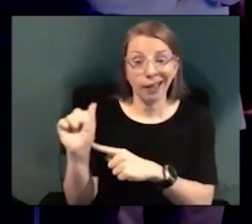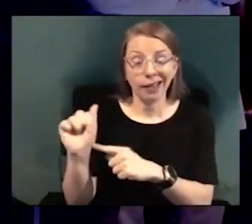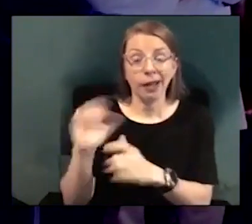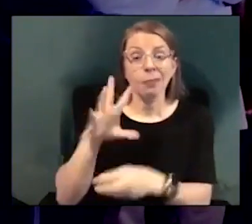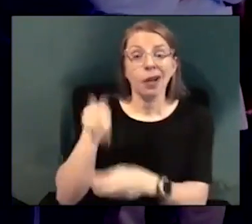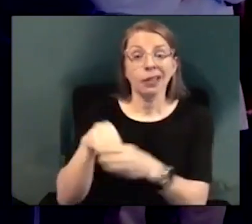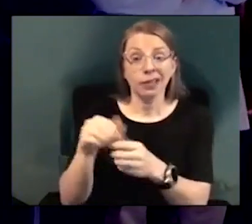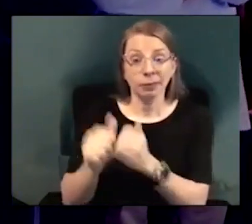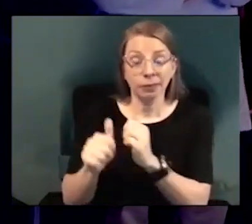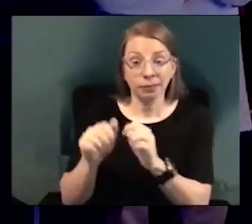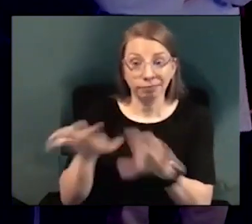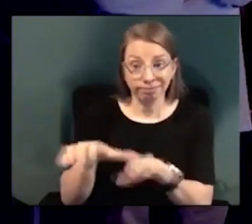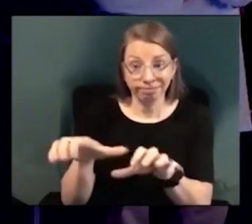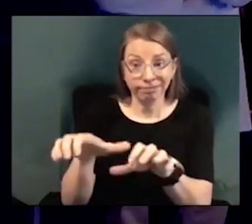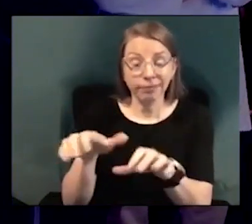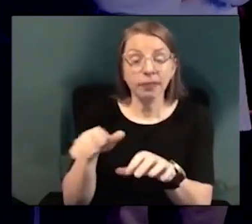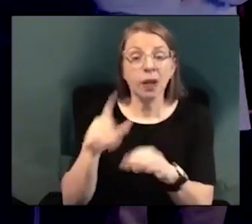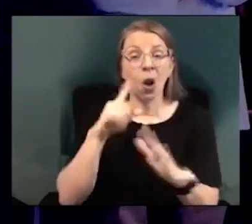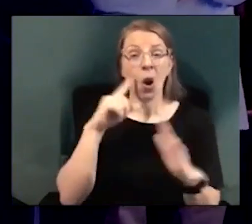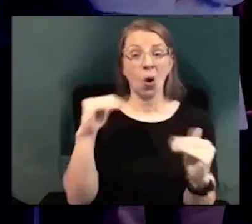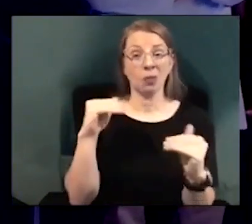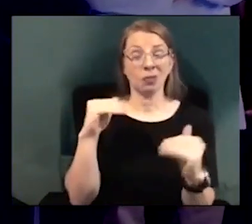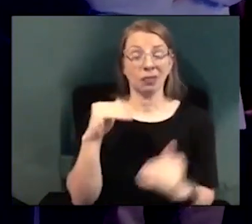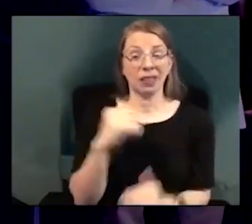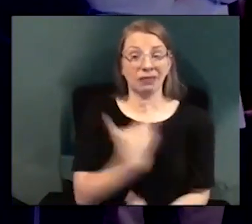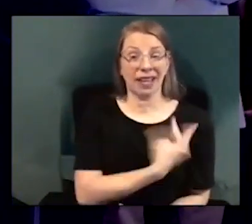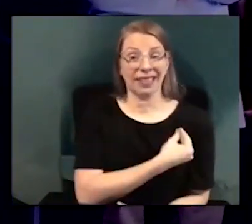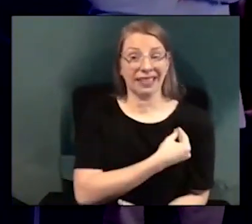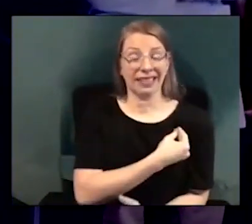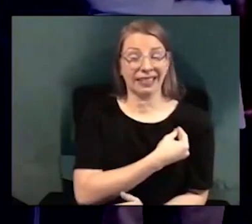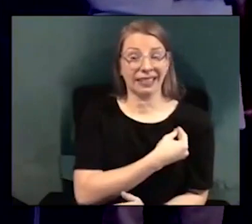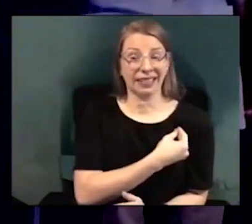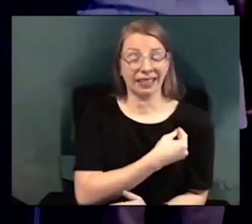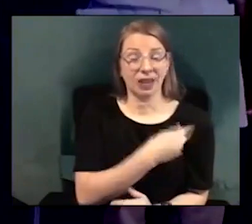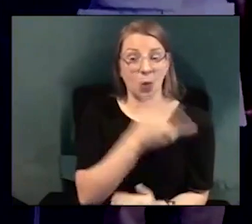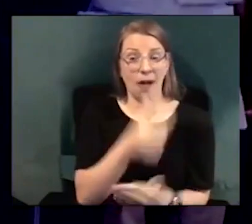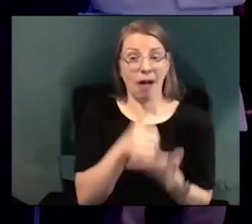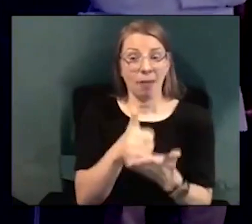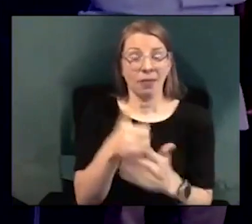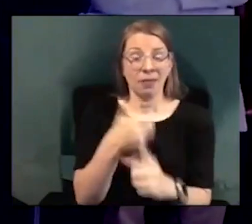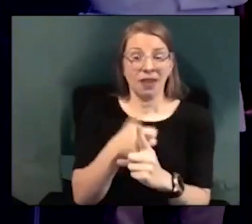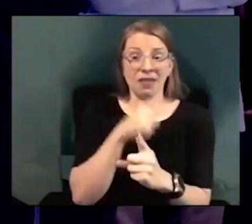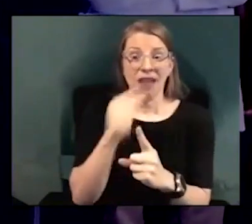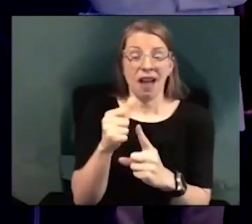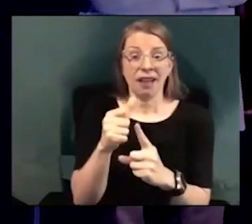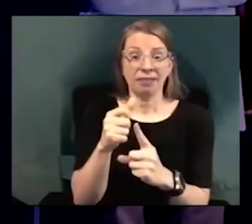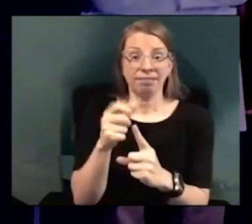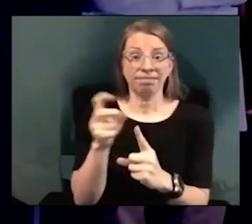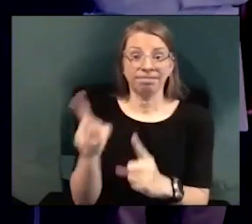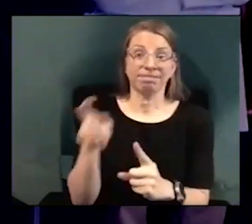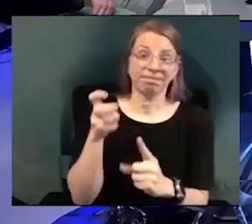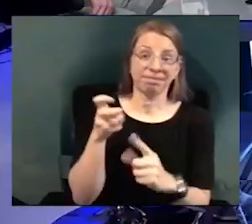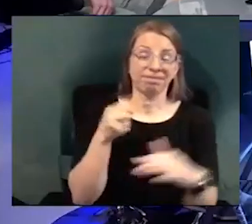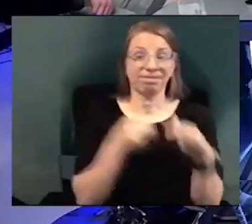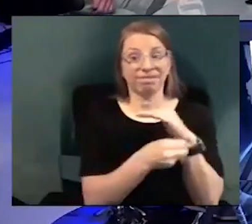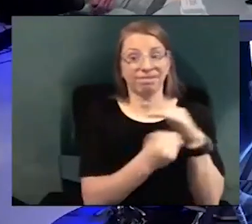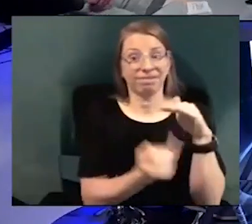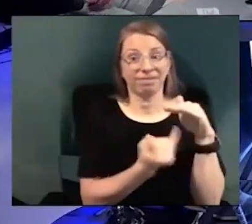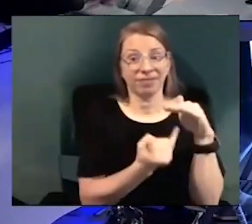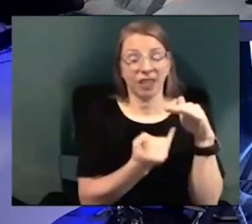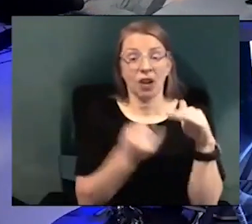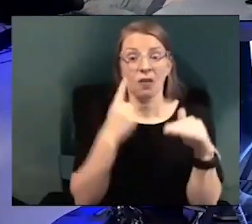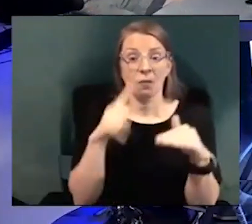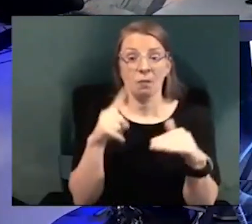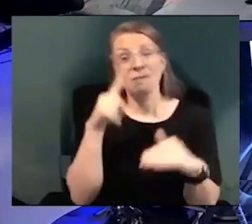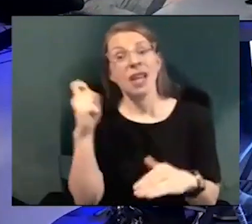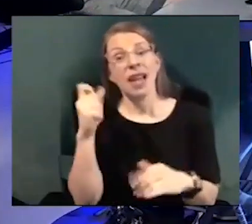to keep him to being held out from participation because he will be vaccinated. That's awesome. Why, a couple of quick questions. Where